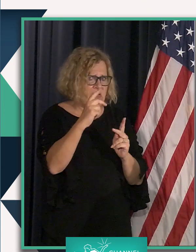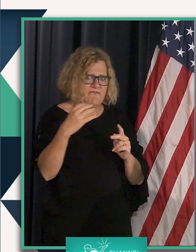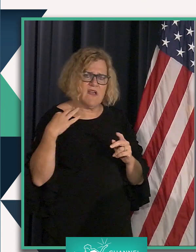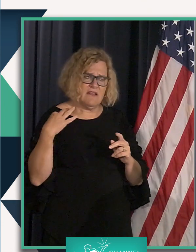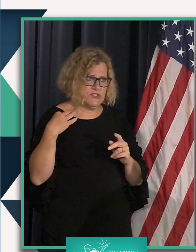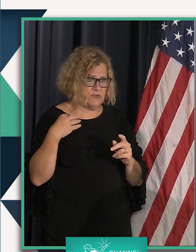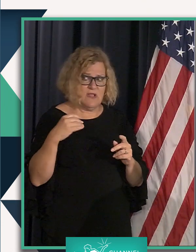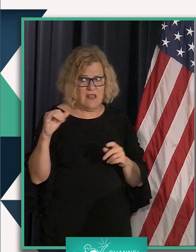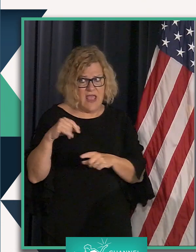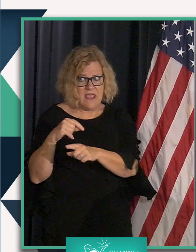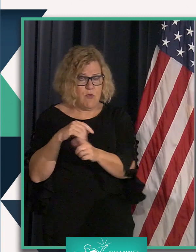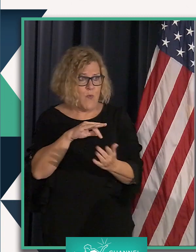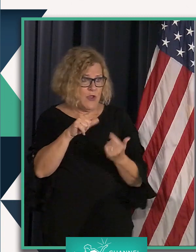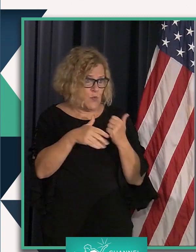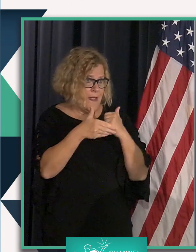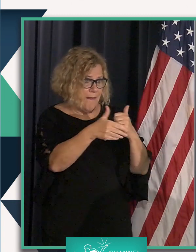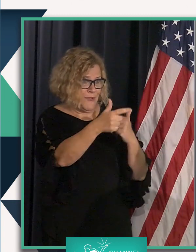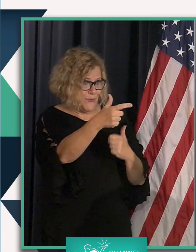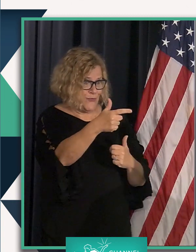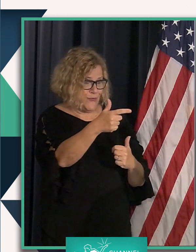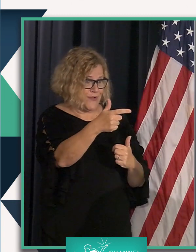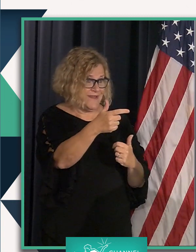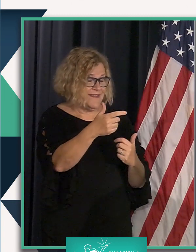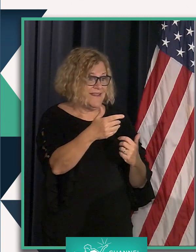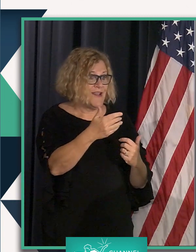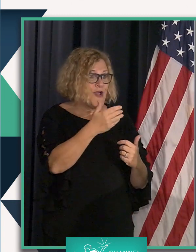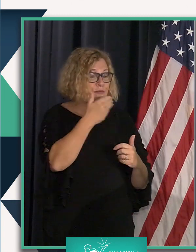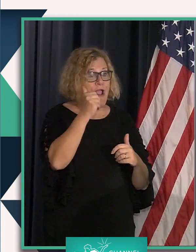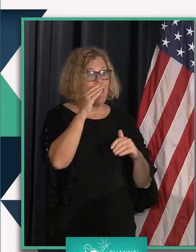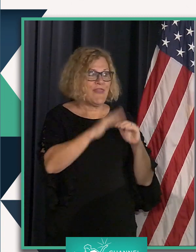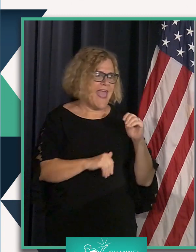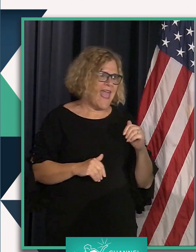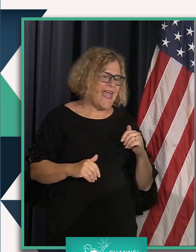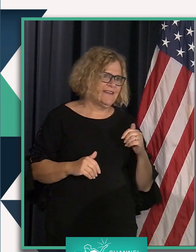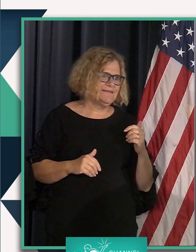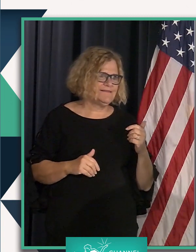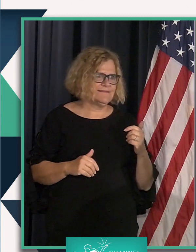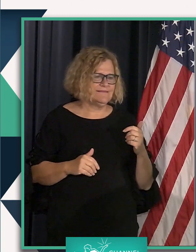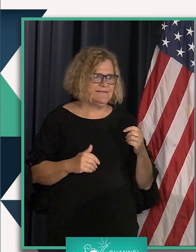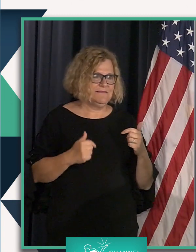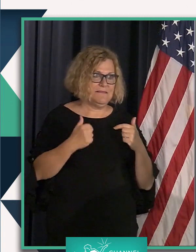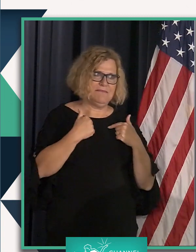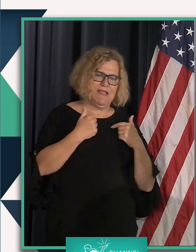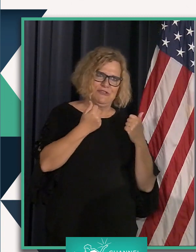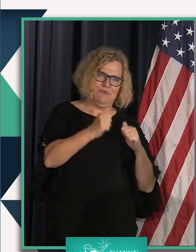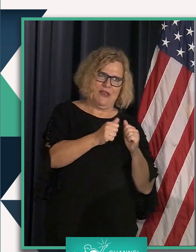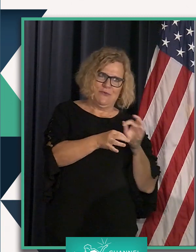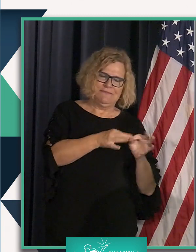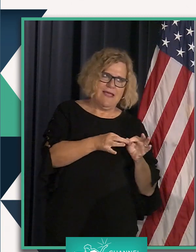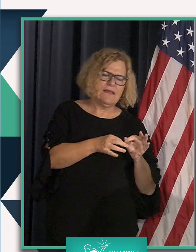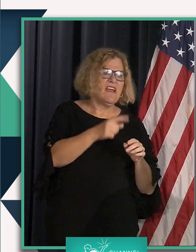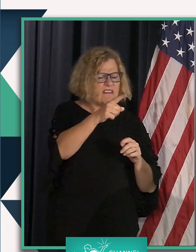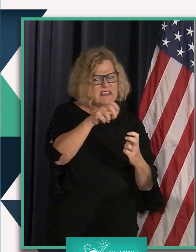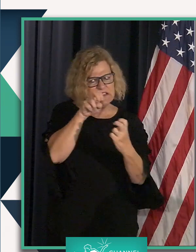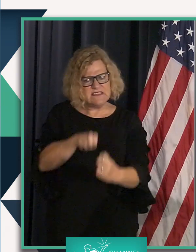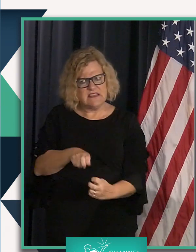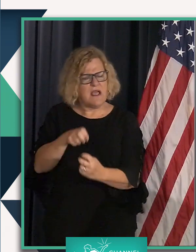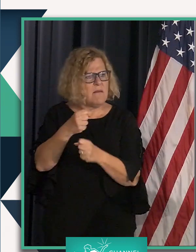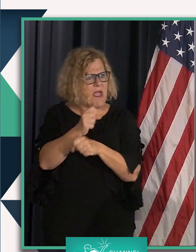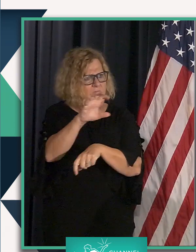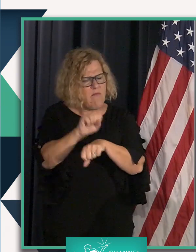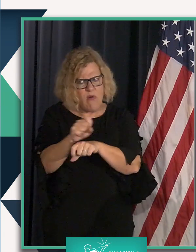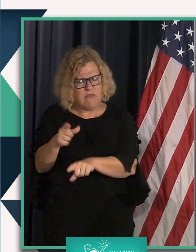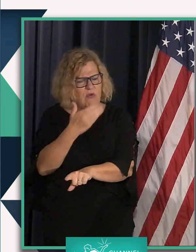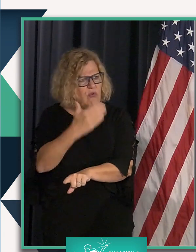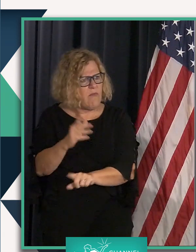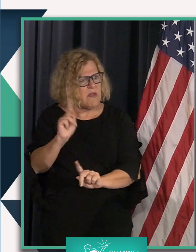400 people like Matt waiting to help you, and rather than me trying to do this, you sit down with them, make the appointment. These guys are